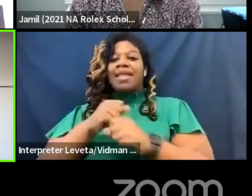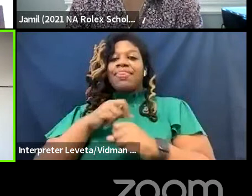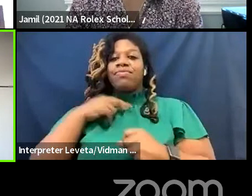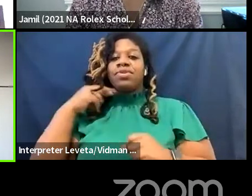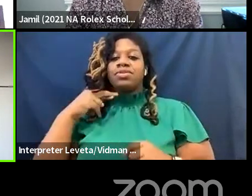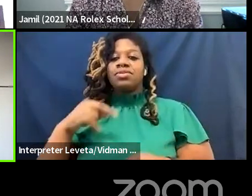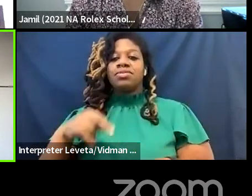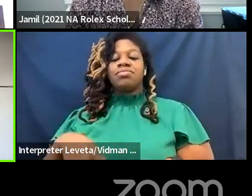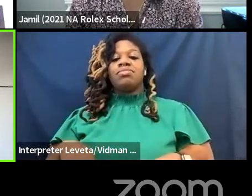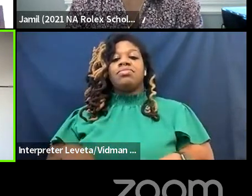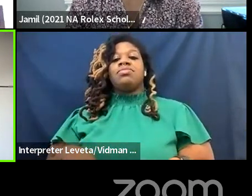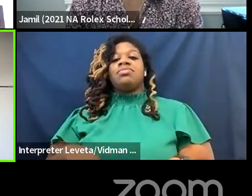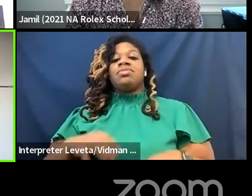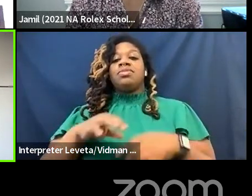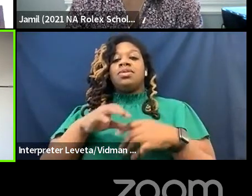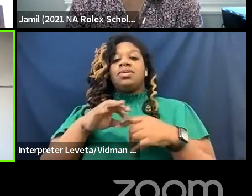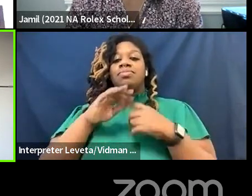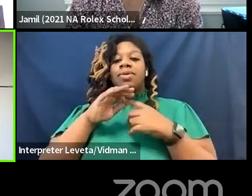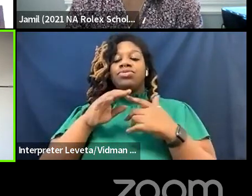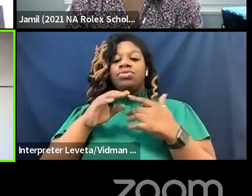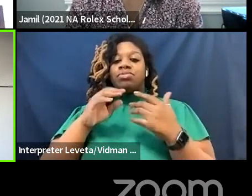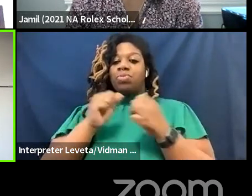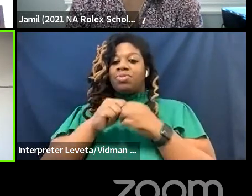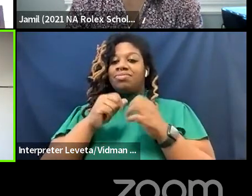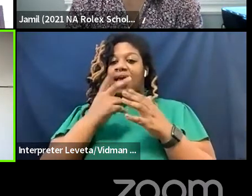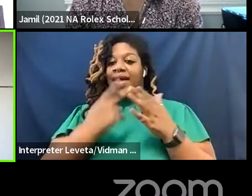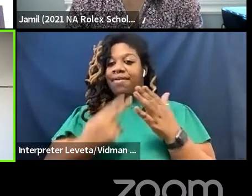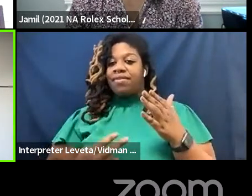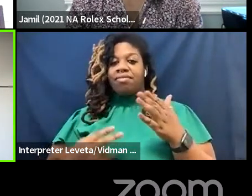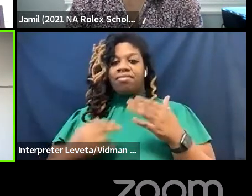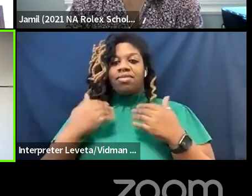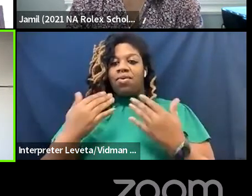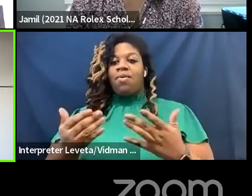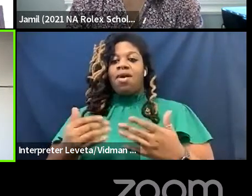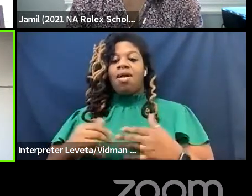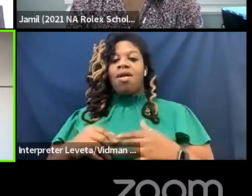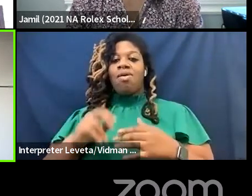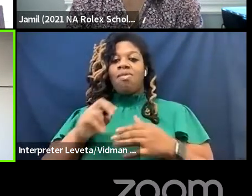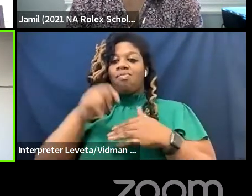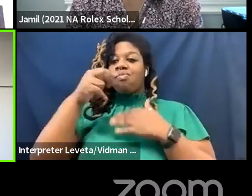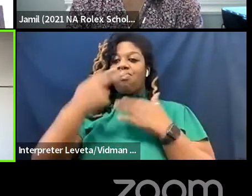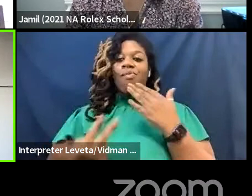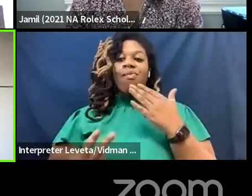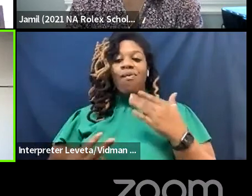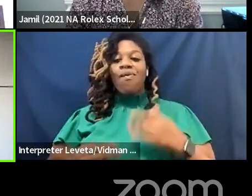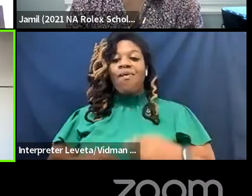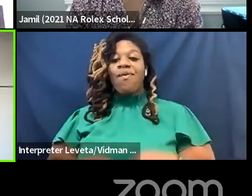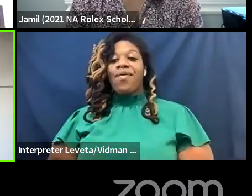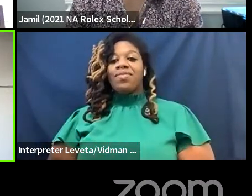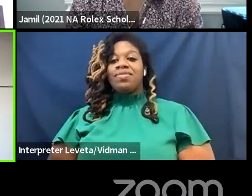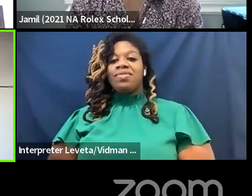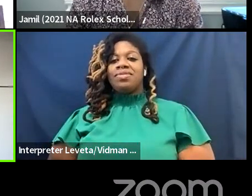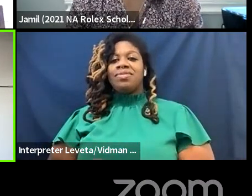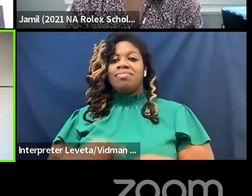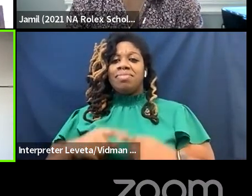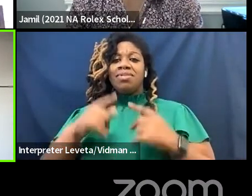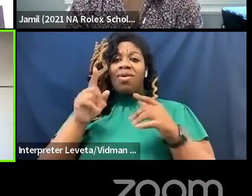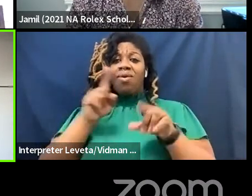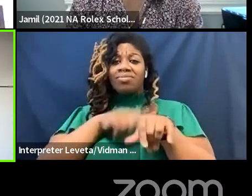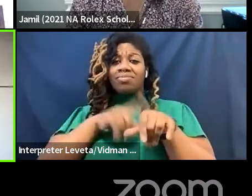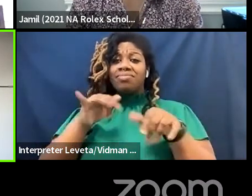going to do diving, you know, just dive right in, pun intended. But, you know, do really try to enjoy the